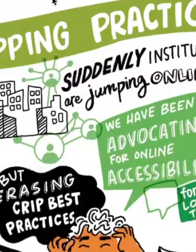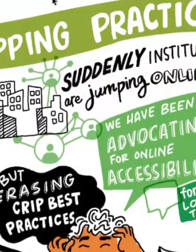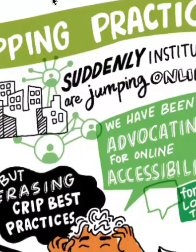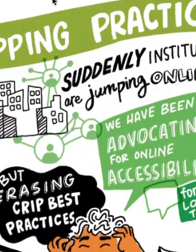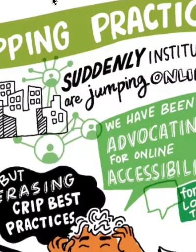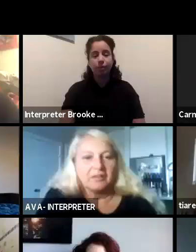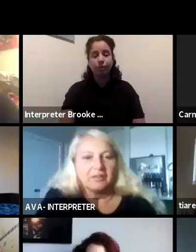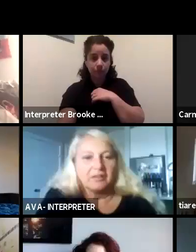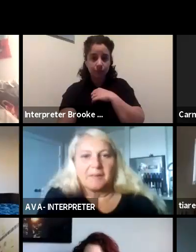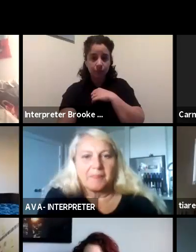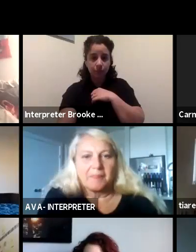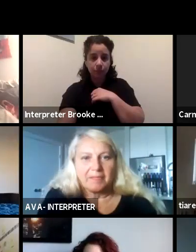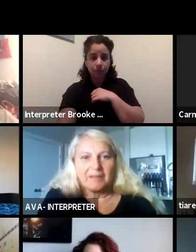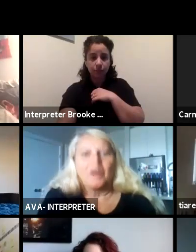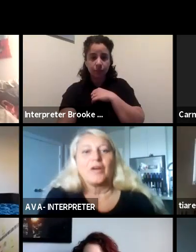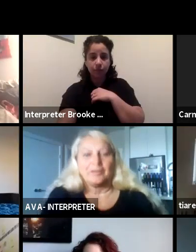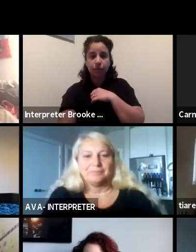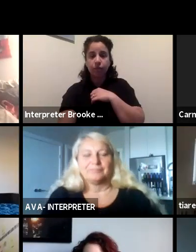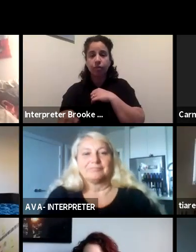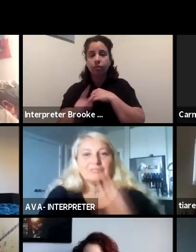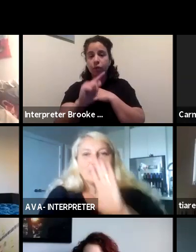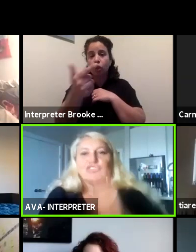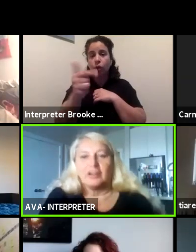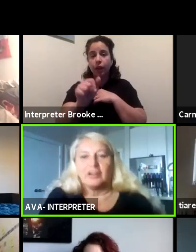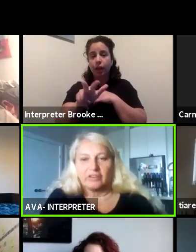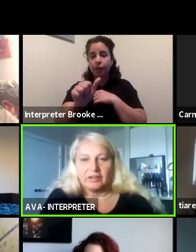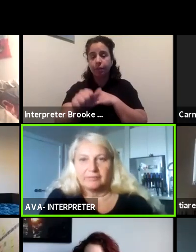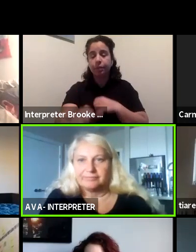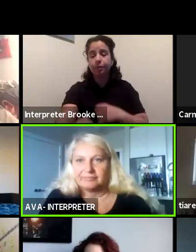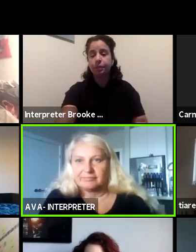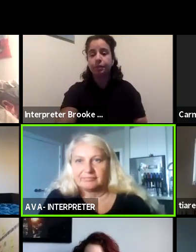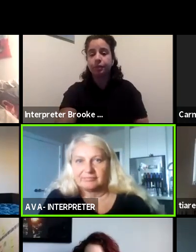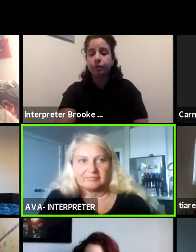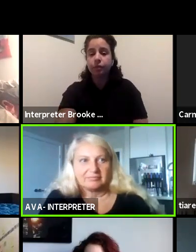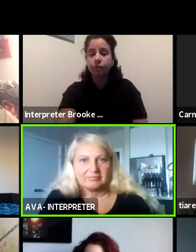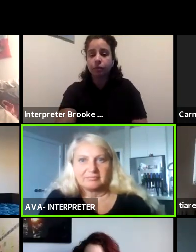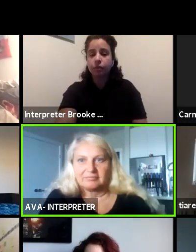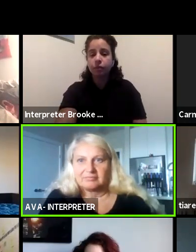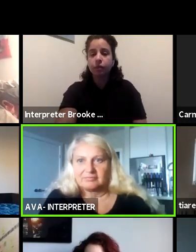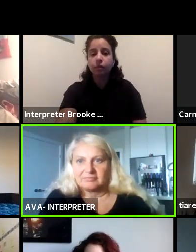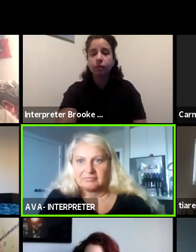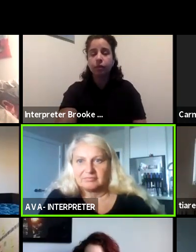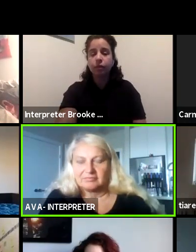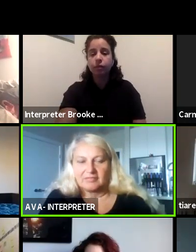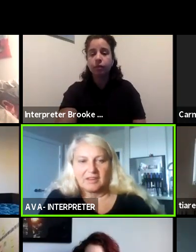Yes. Yes, please stop screen share. Sorry. Thank you.